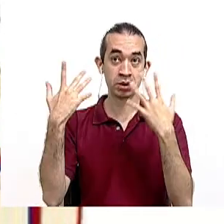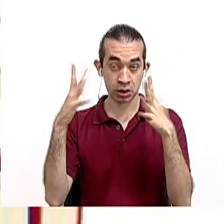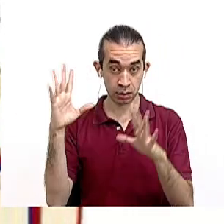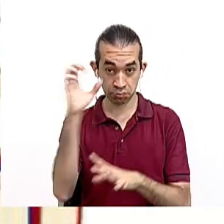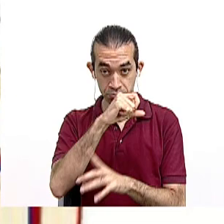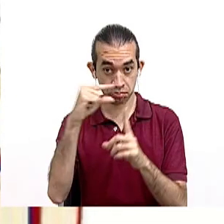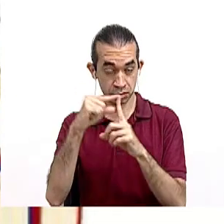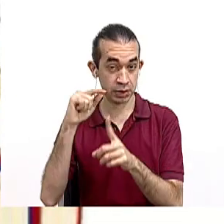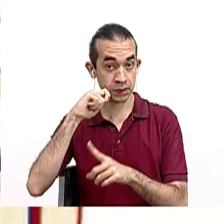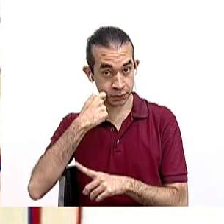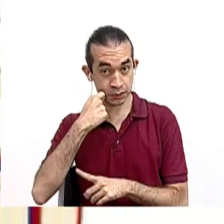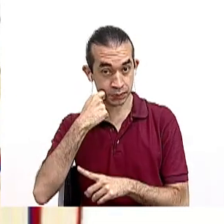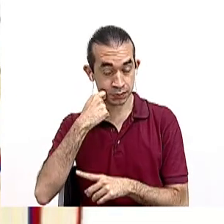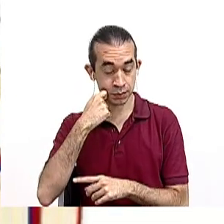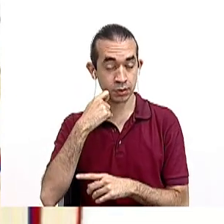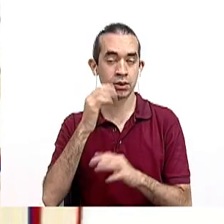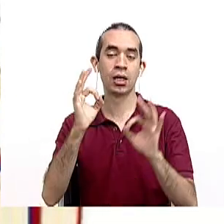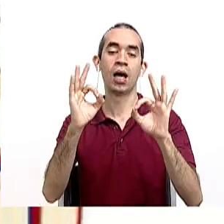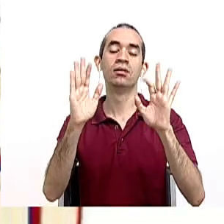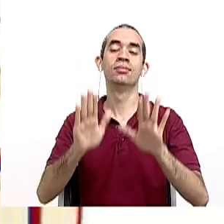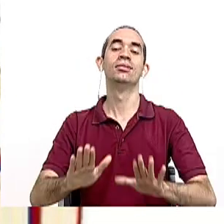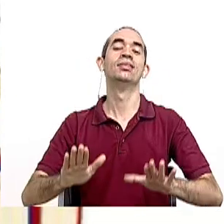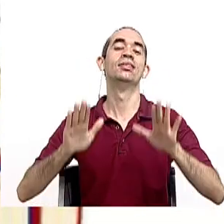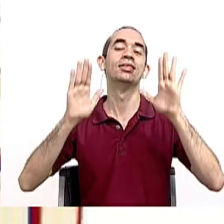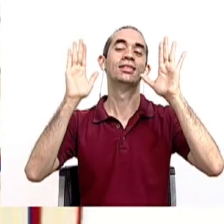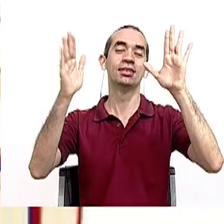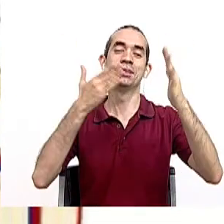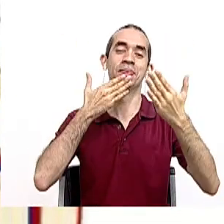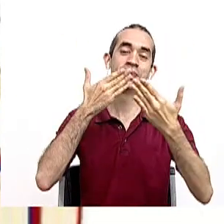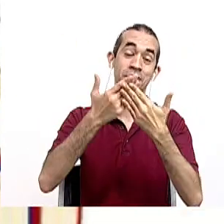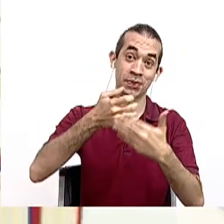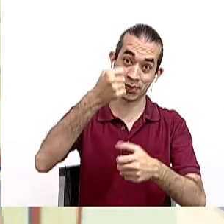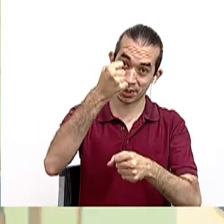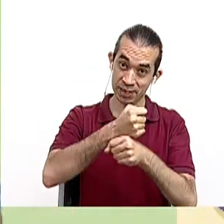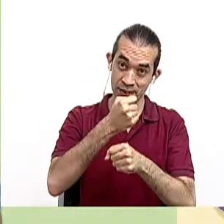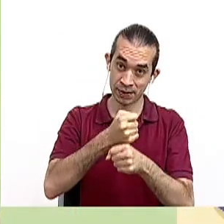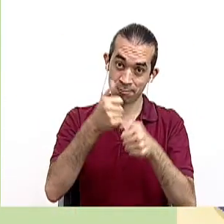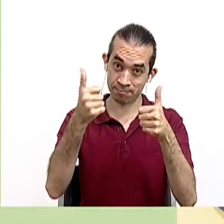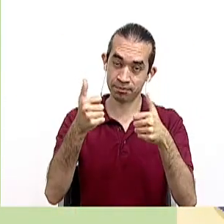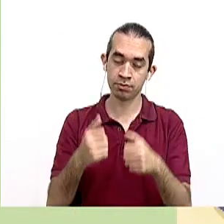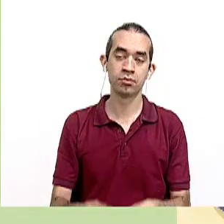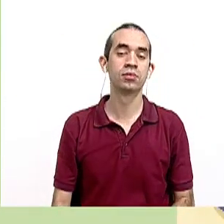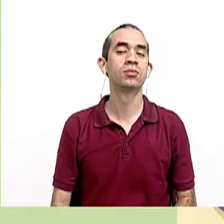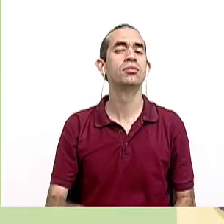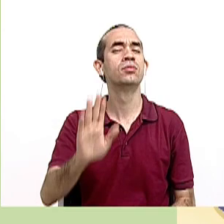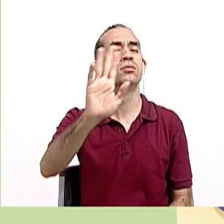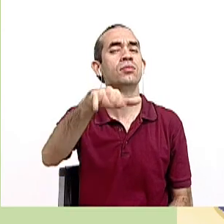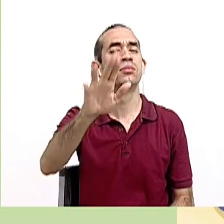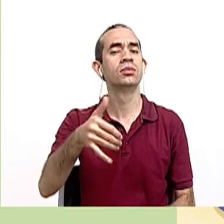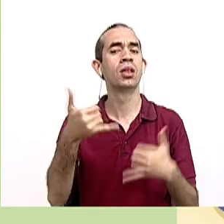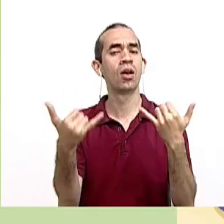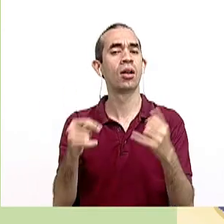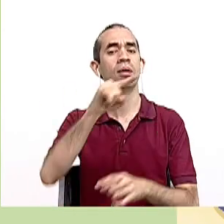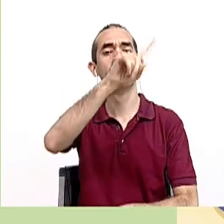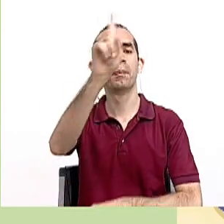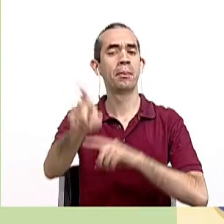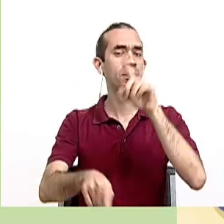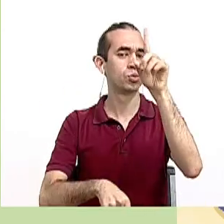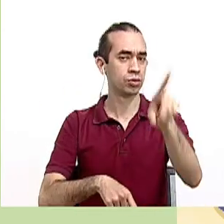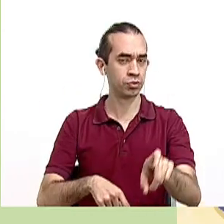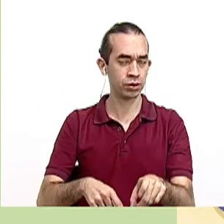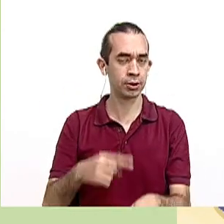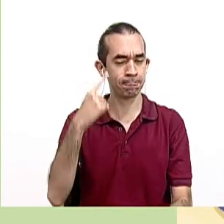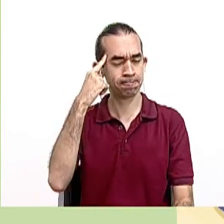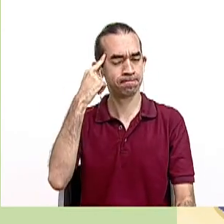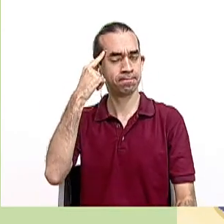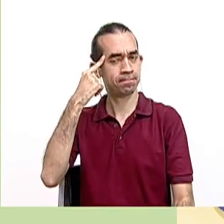Excellent. Very good job. Okay, so now I want to let you two questions, okay? You have to think